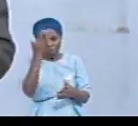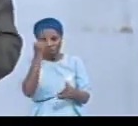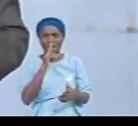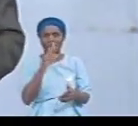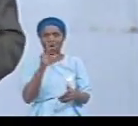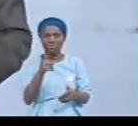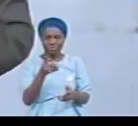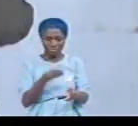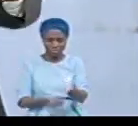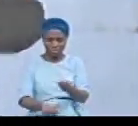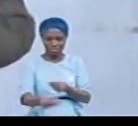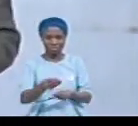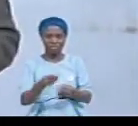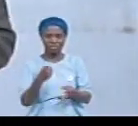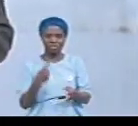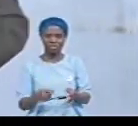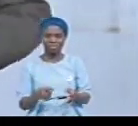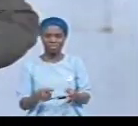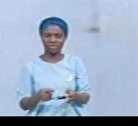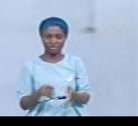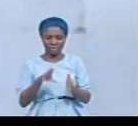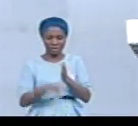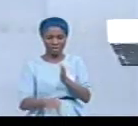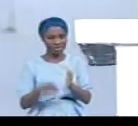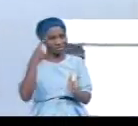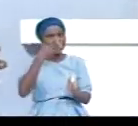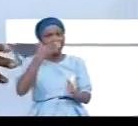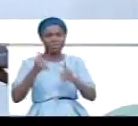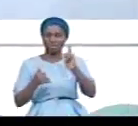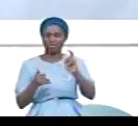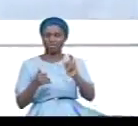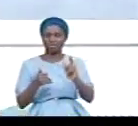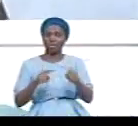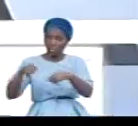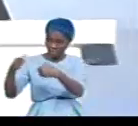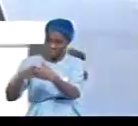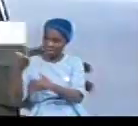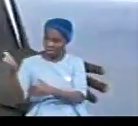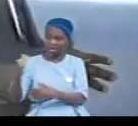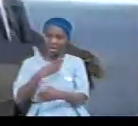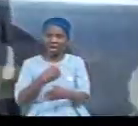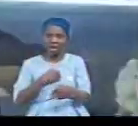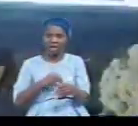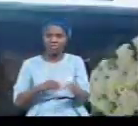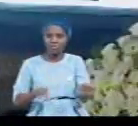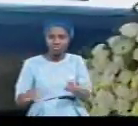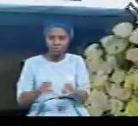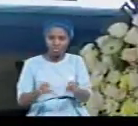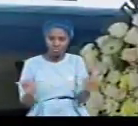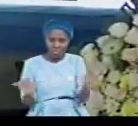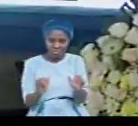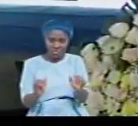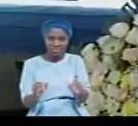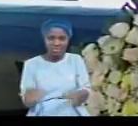less for the better? Go back there and do like Jacob. The angel said, let